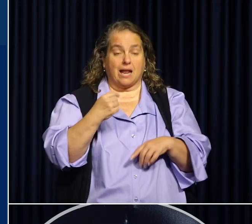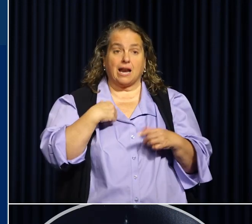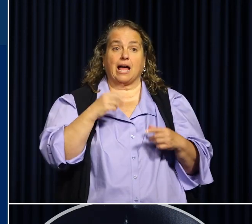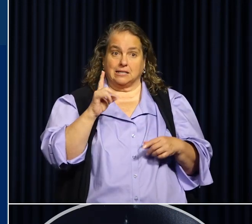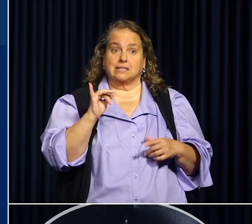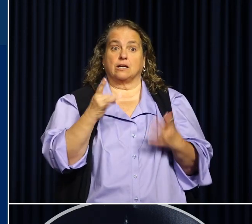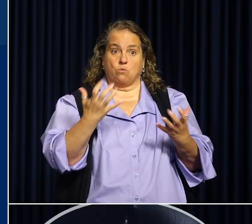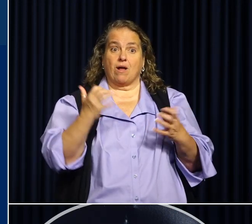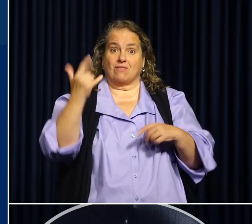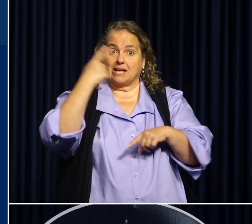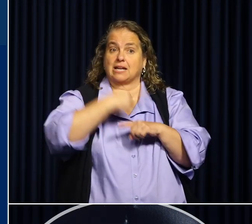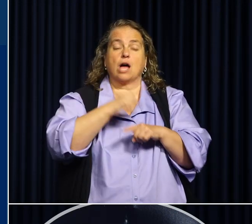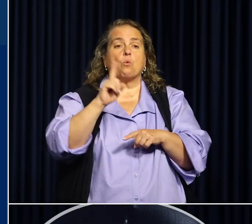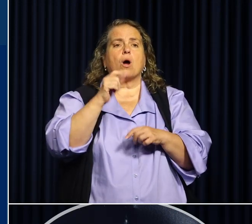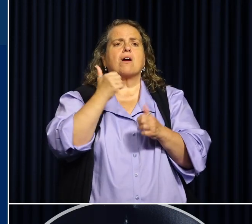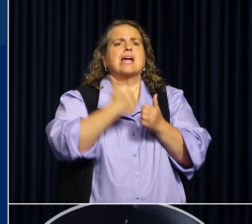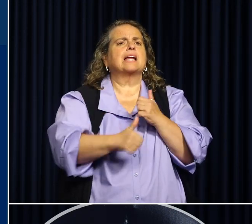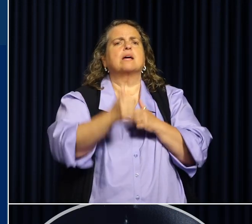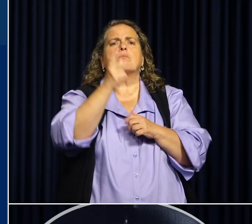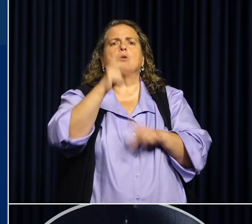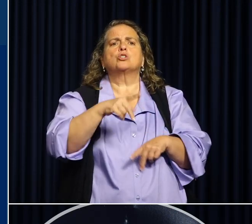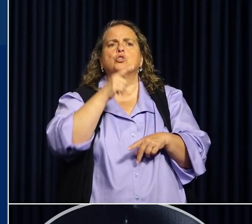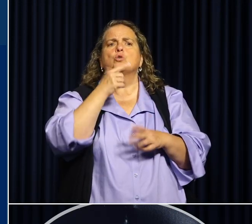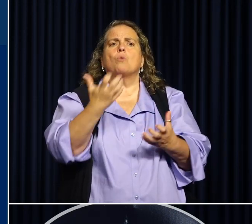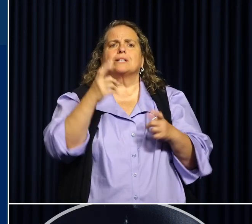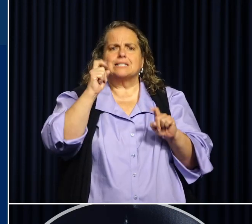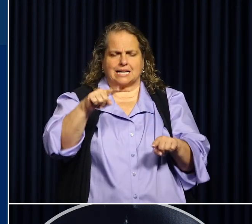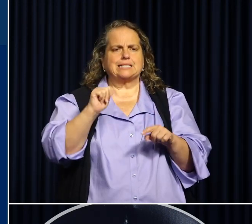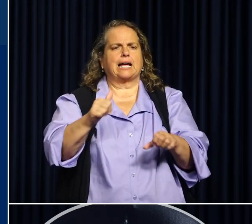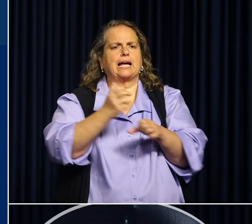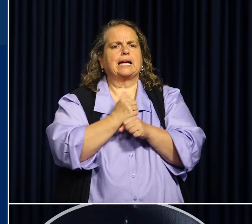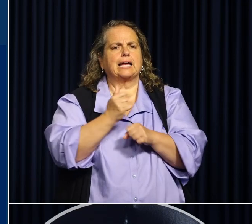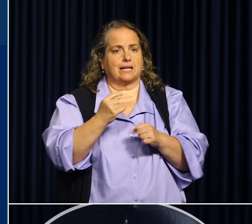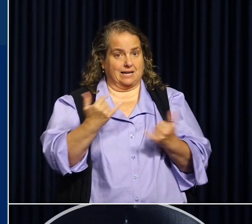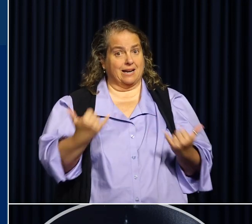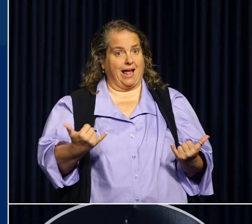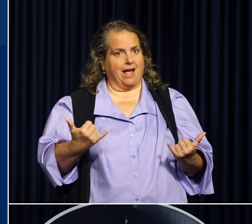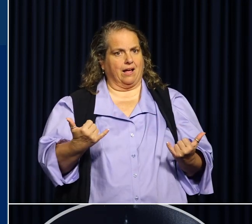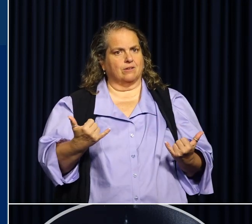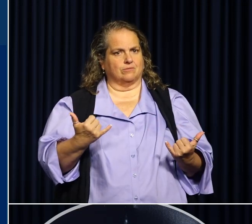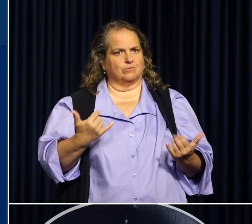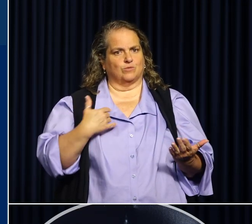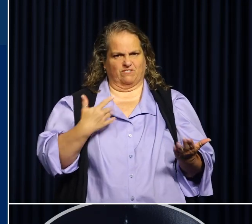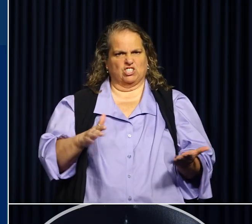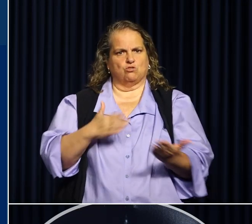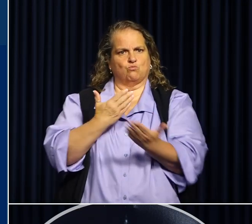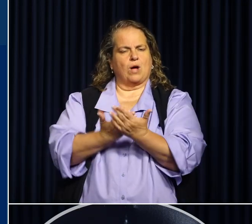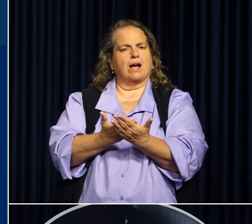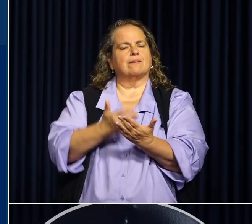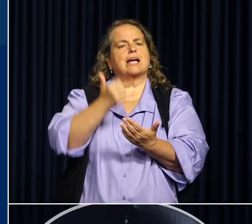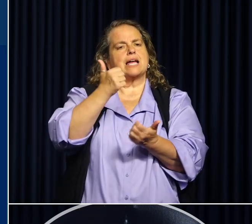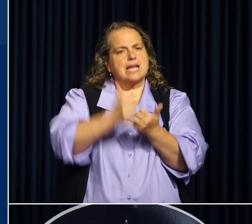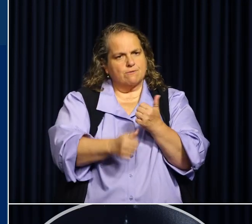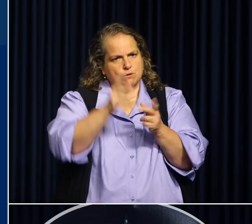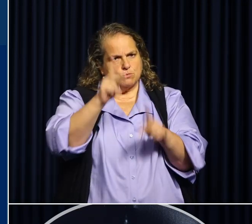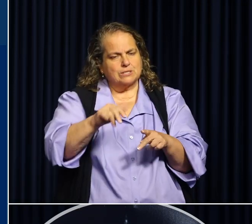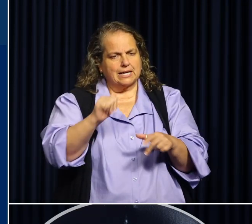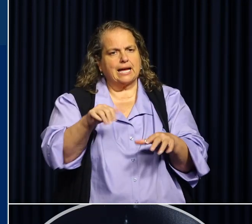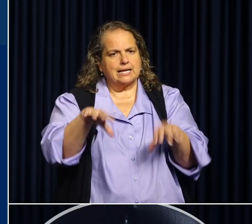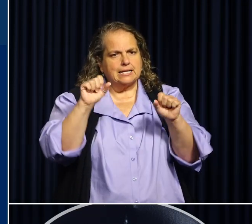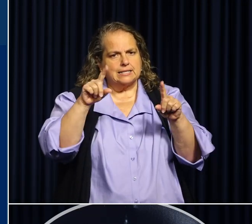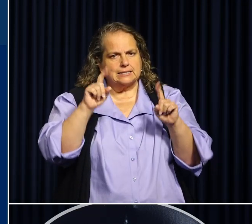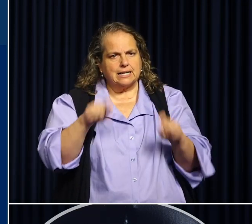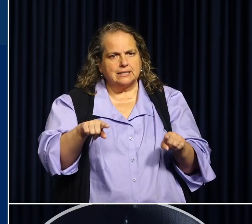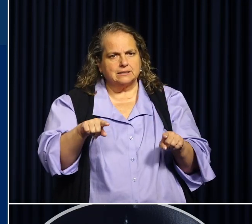where anybody who wants a test can get a test. That's where we are now. If you look at how our total tests have increased and will continue